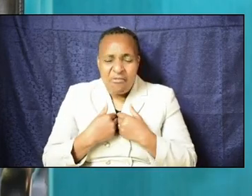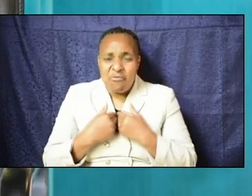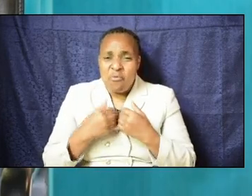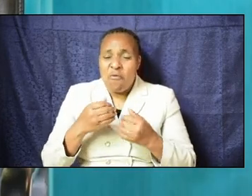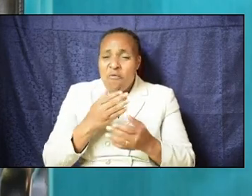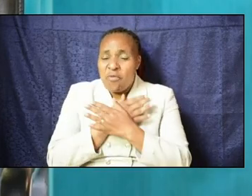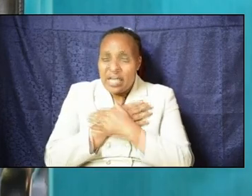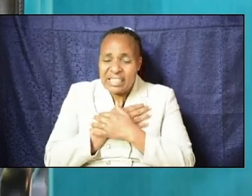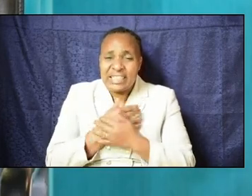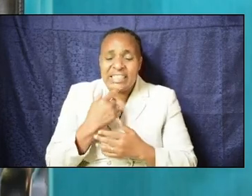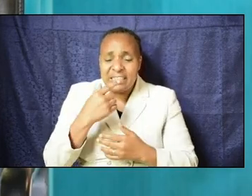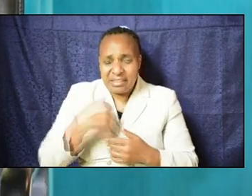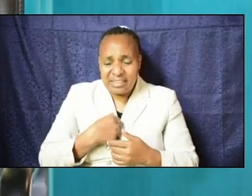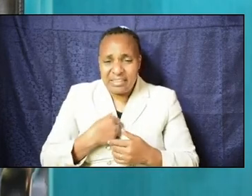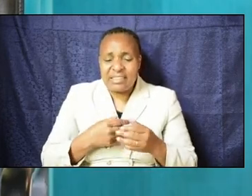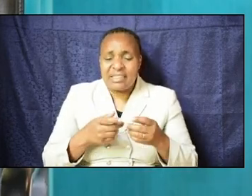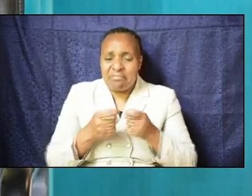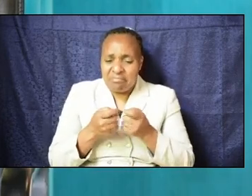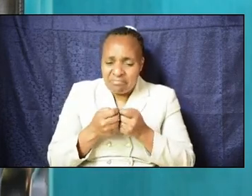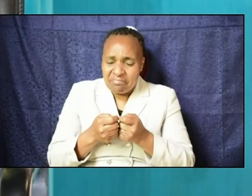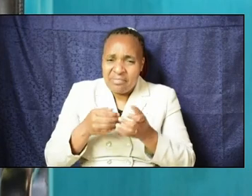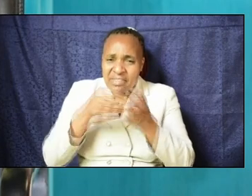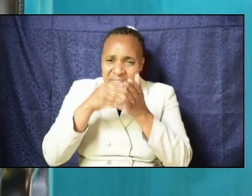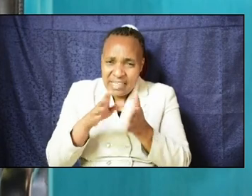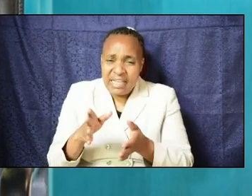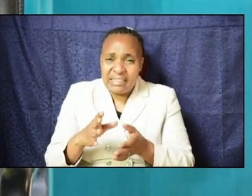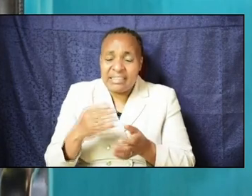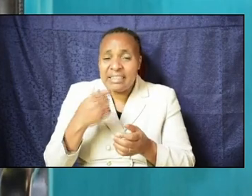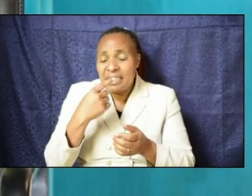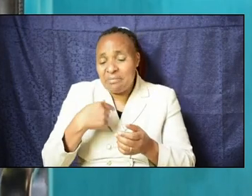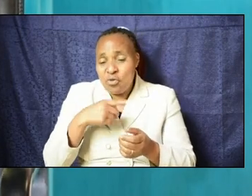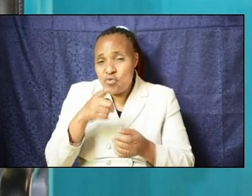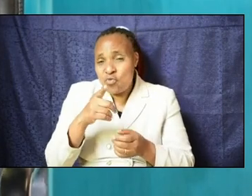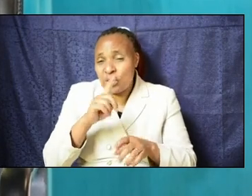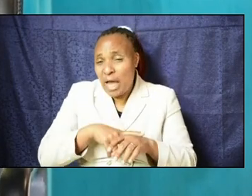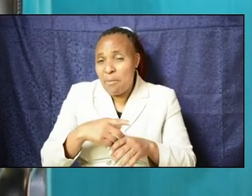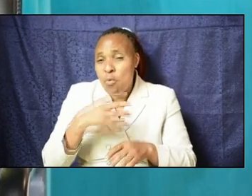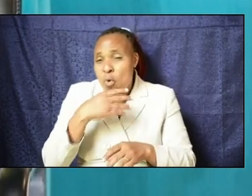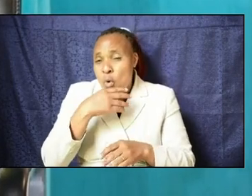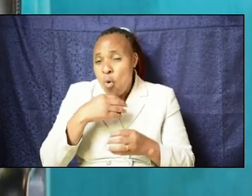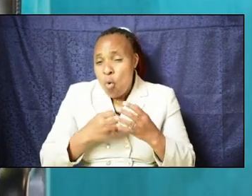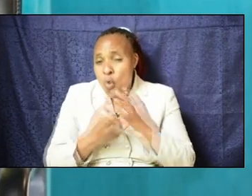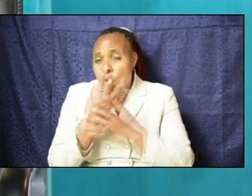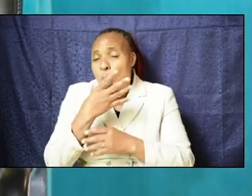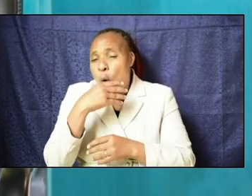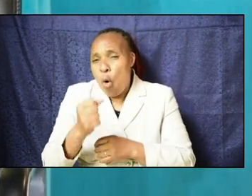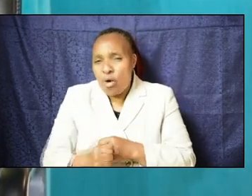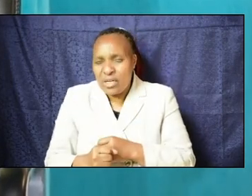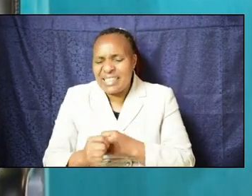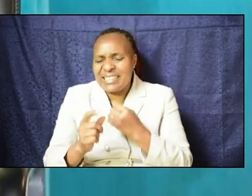and they text me and say, you know, as you grow older, there are temptations